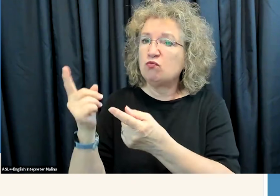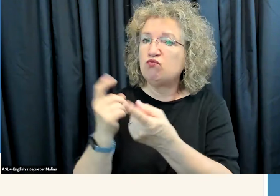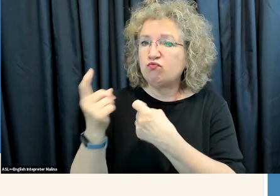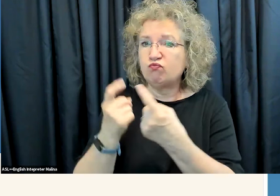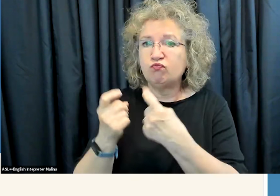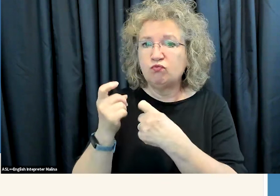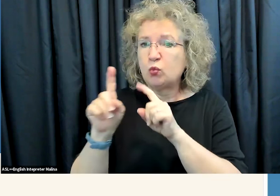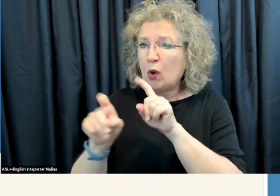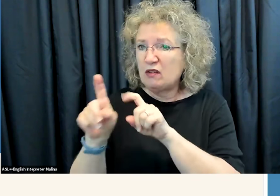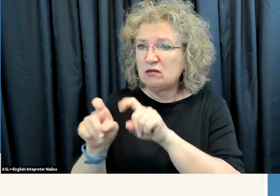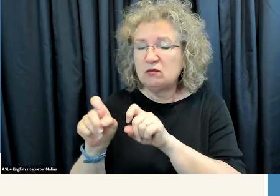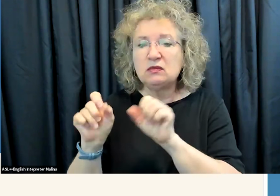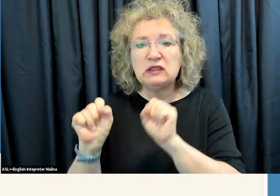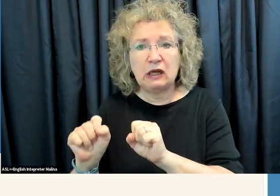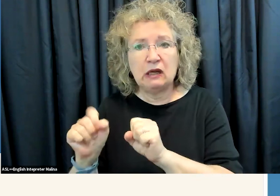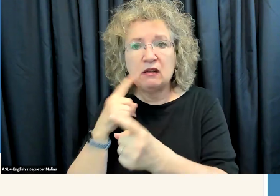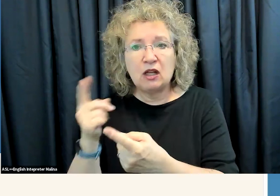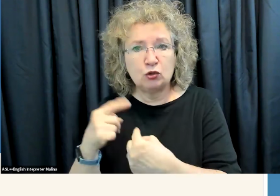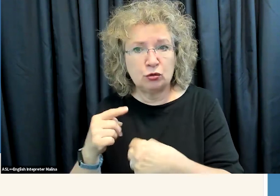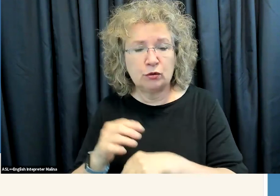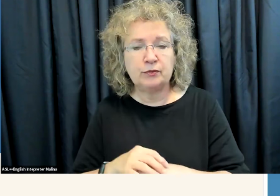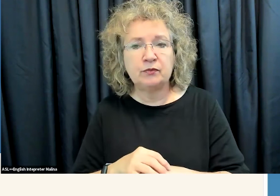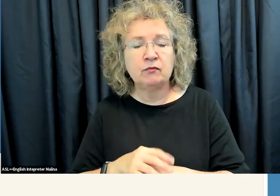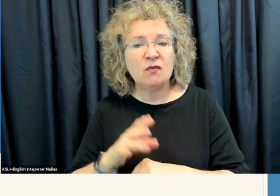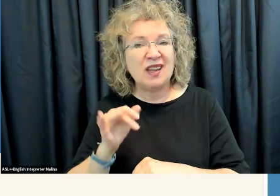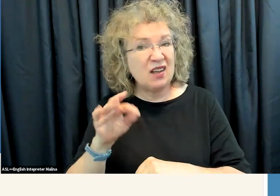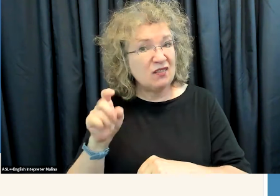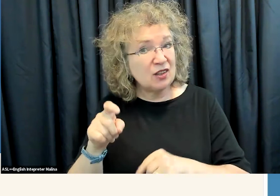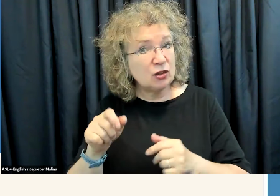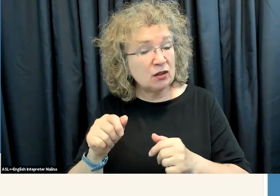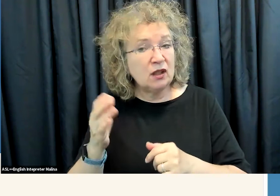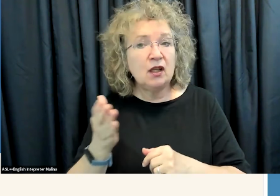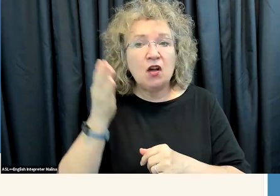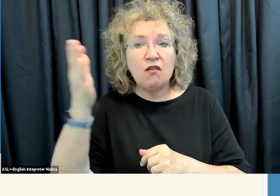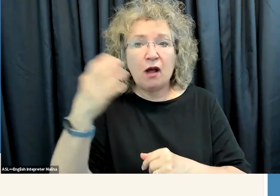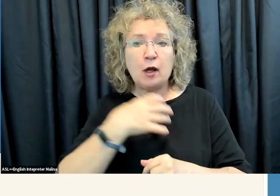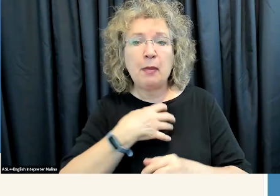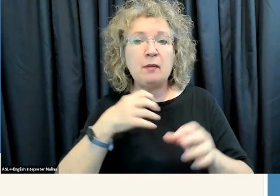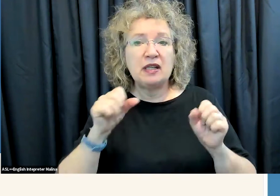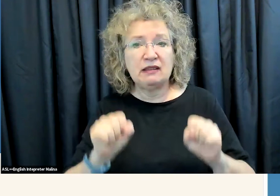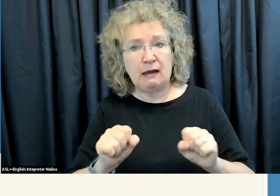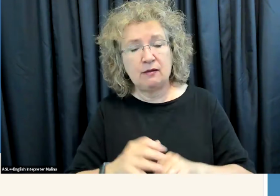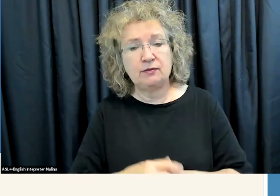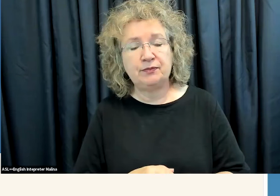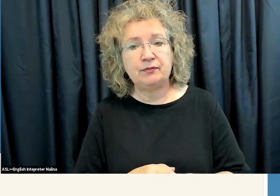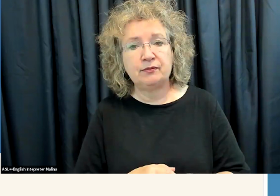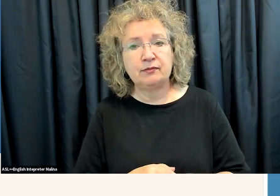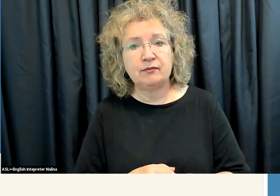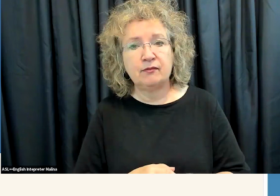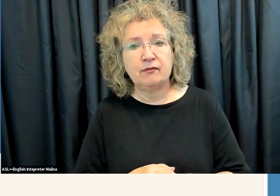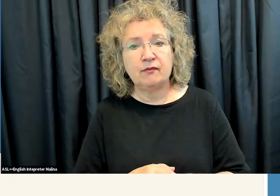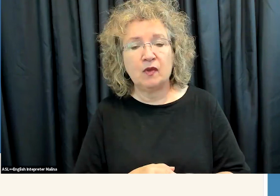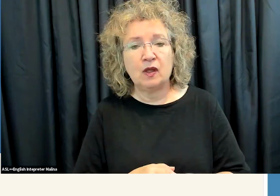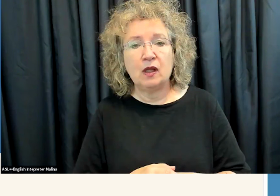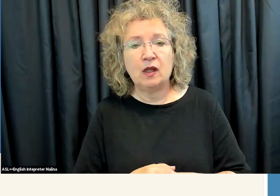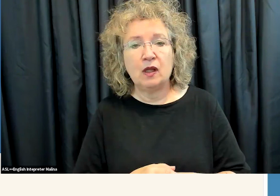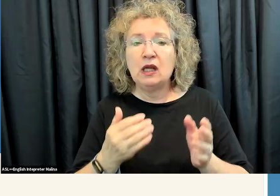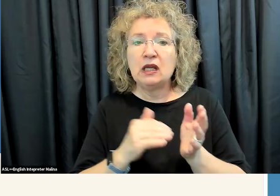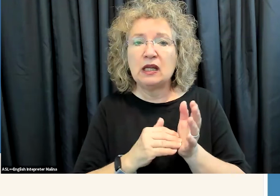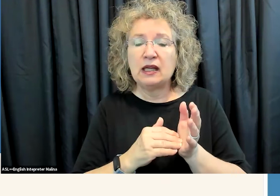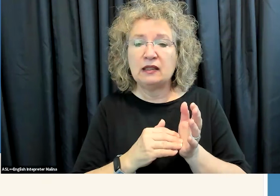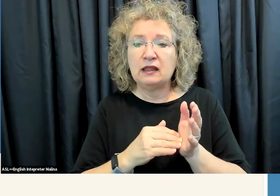if necessary, they can help you file a complaint. Again, if you're dealing with a problem working with any of